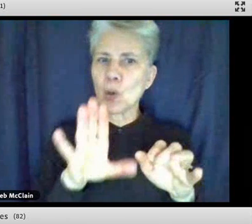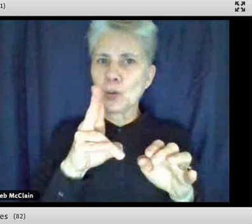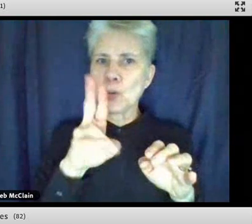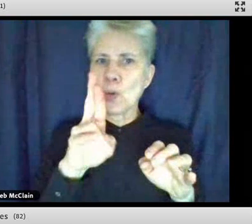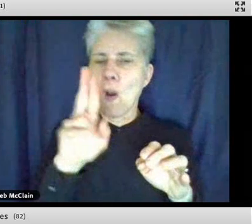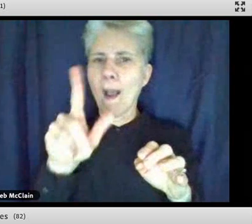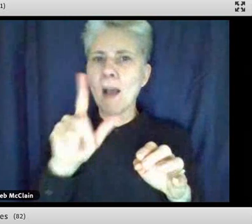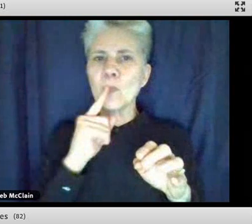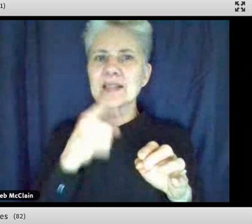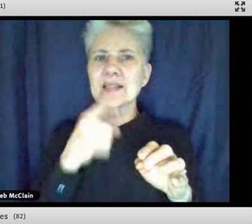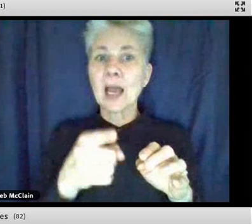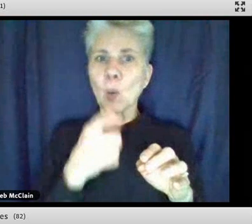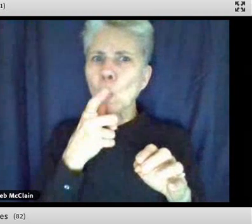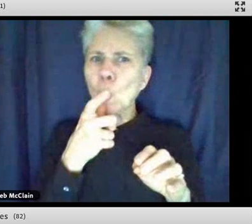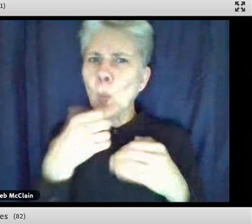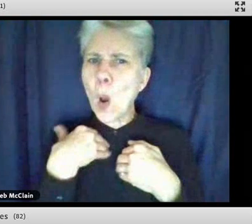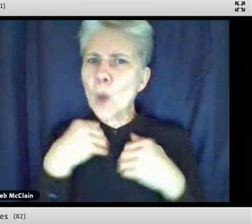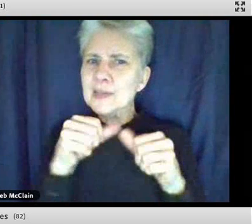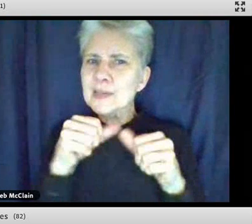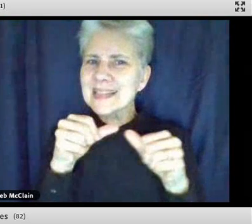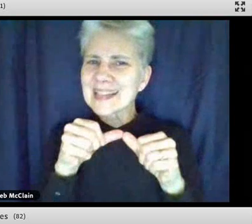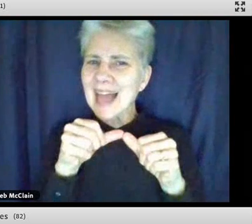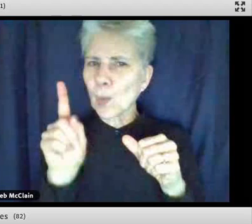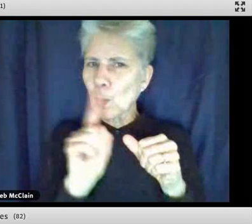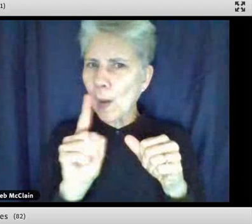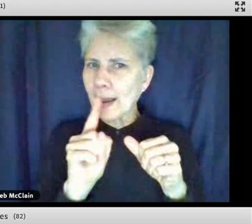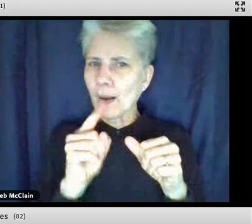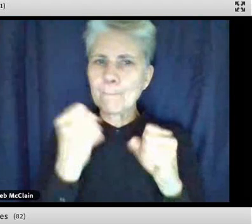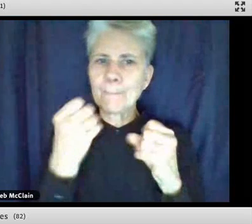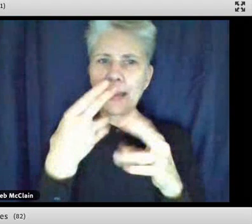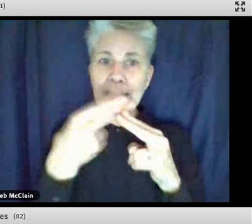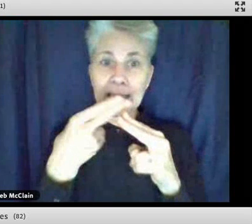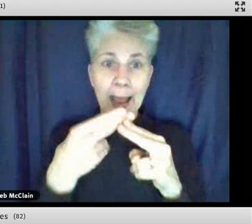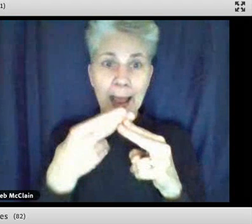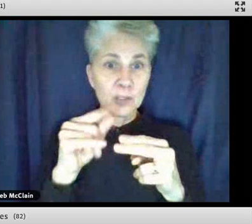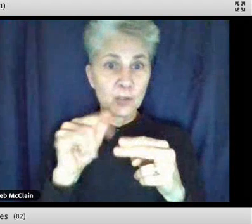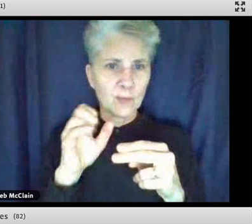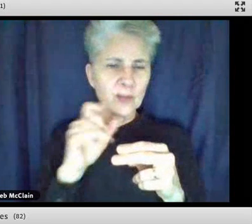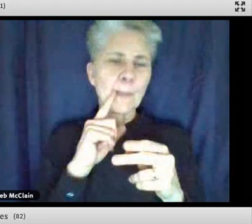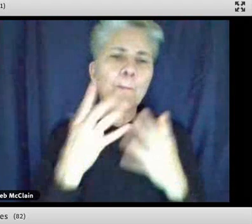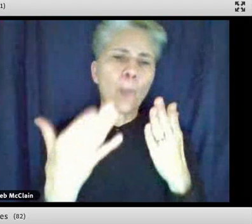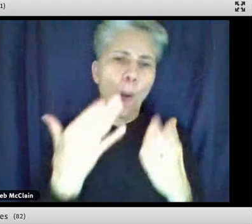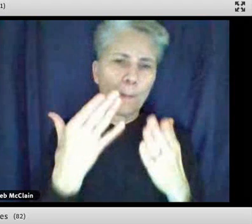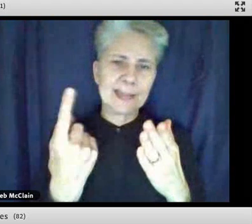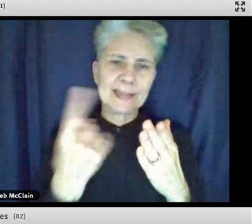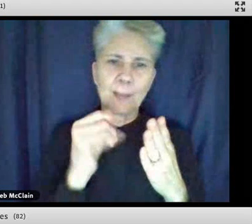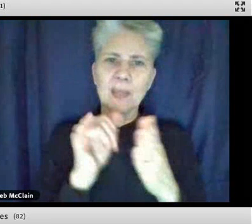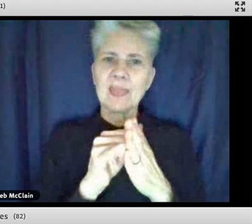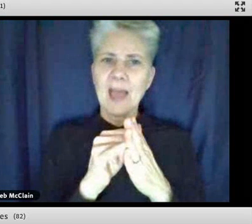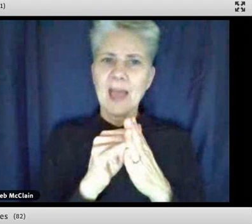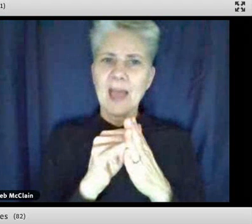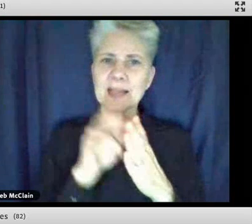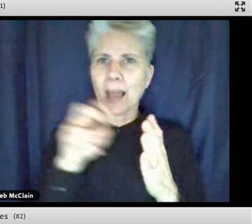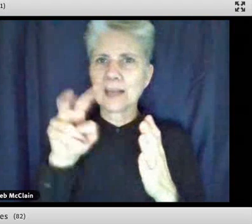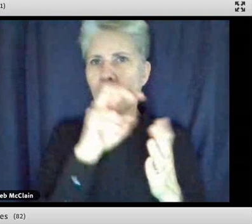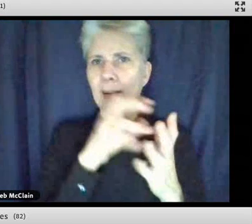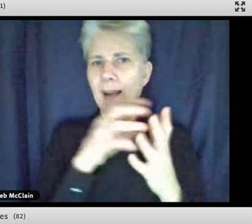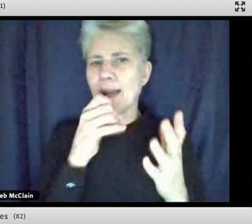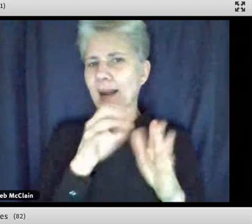going to tell you who owns the site. If it has a lot of name servers, it's probably something that's bouncing around a lot and not a great